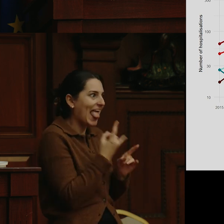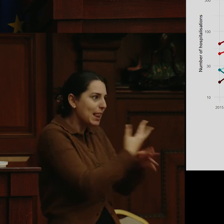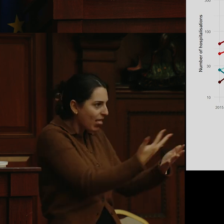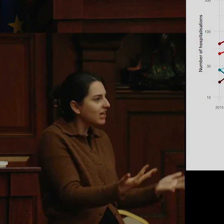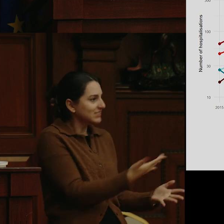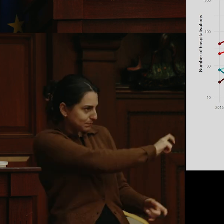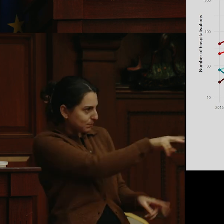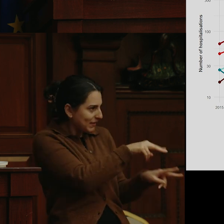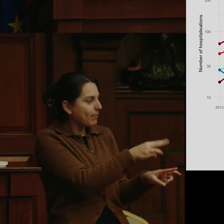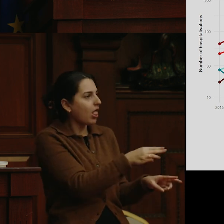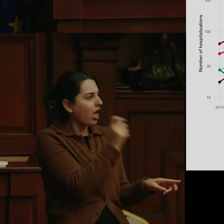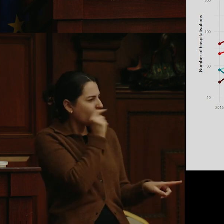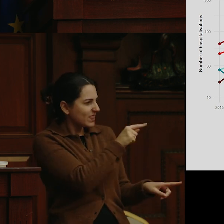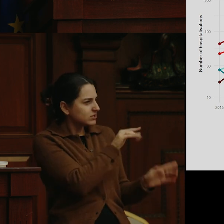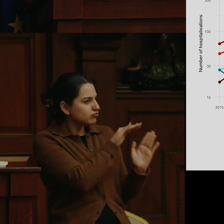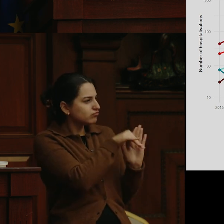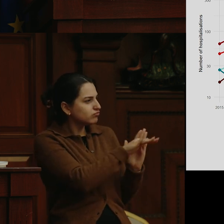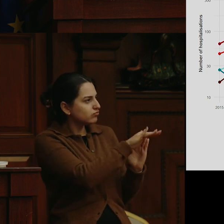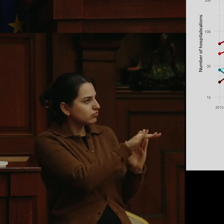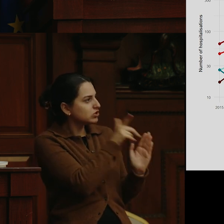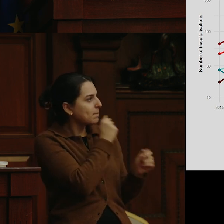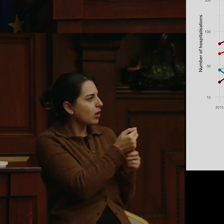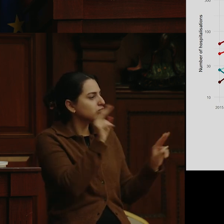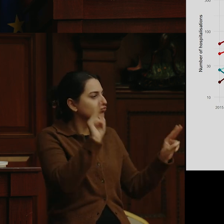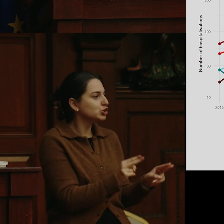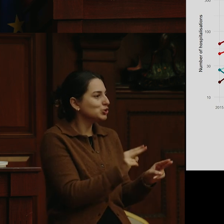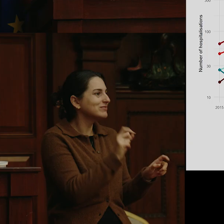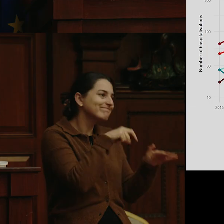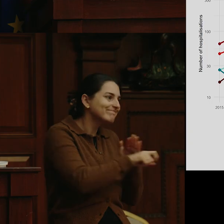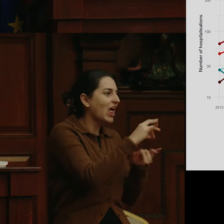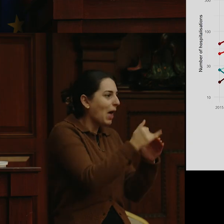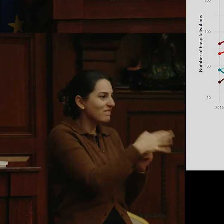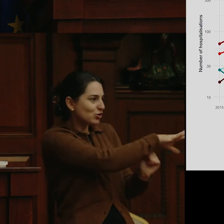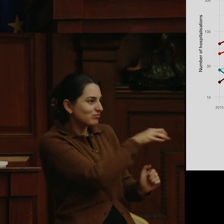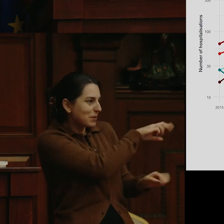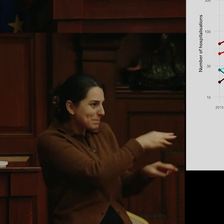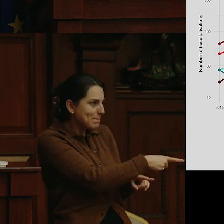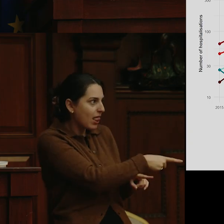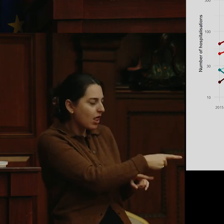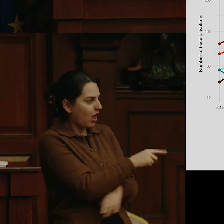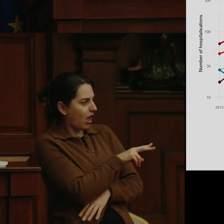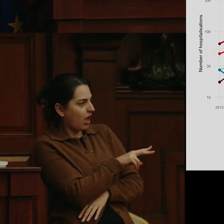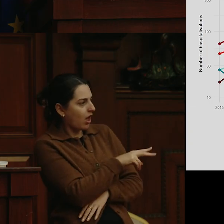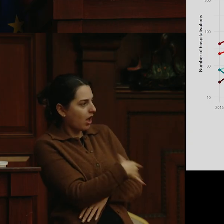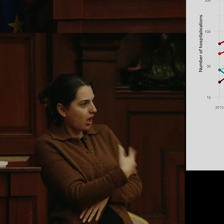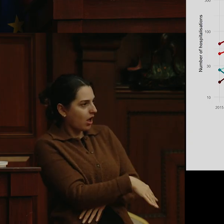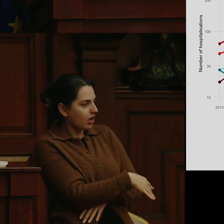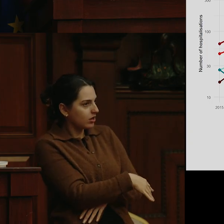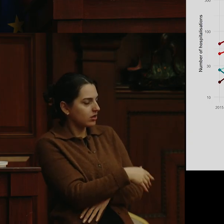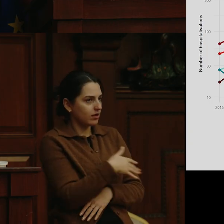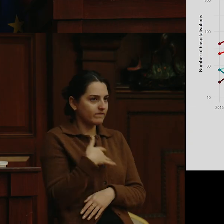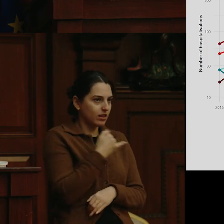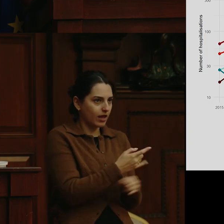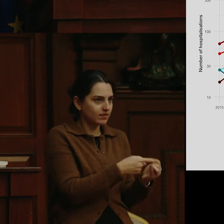I think perhaps this trend in reduced hospital admissions for the rheumatoid patients, the admissions